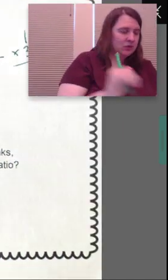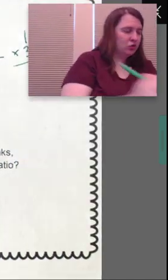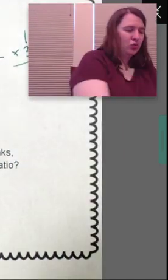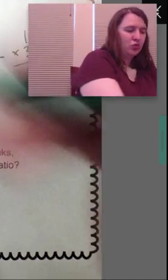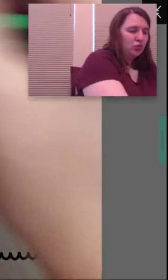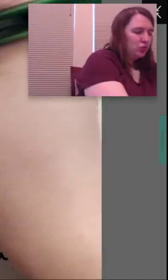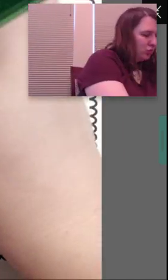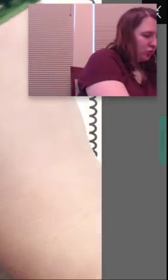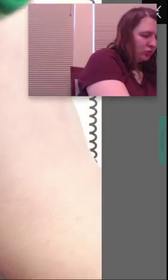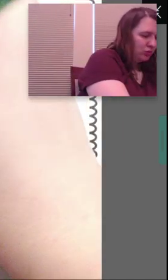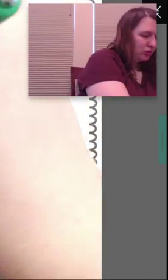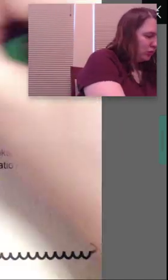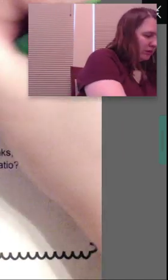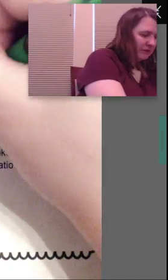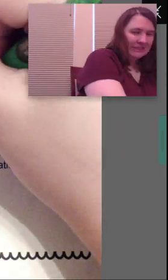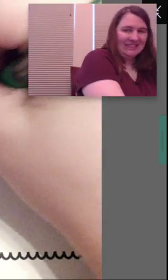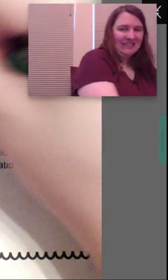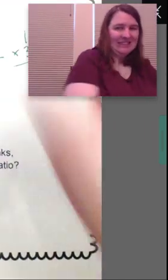Same? Ooh.